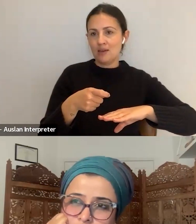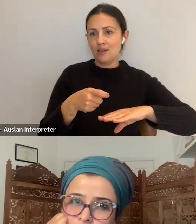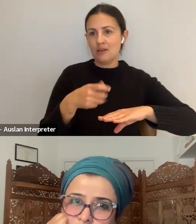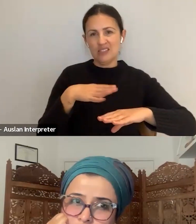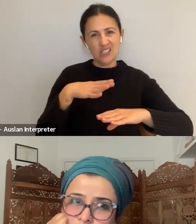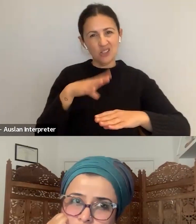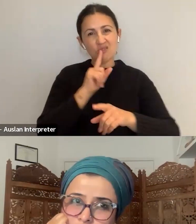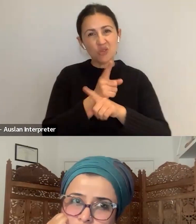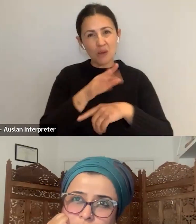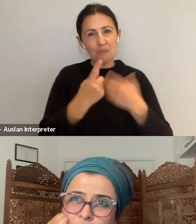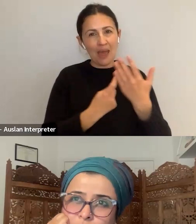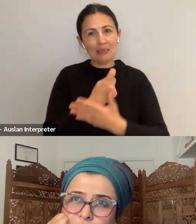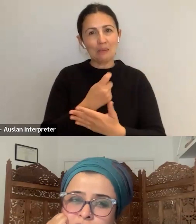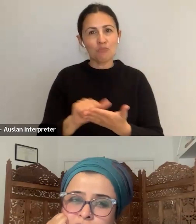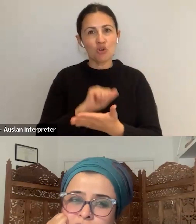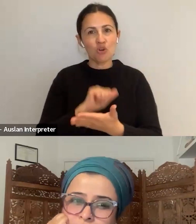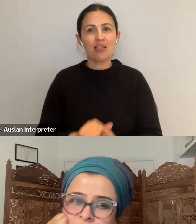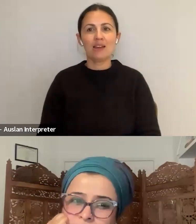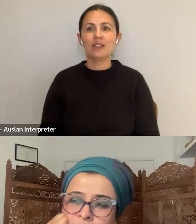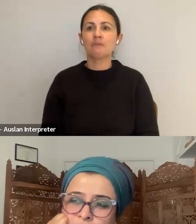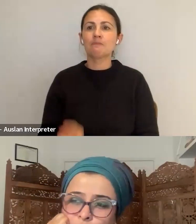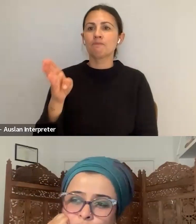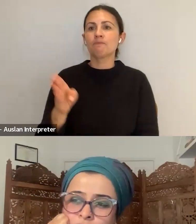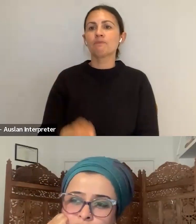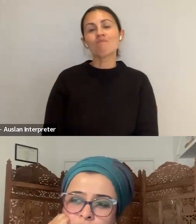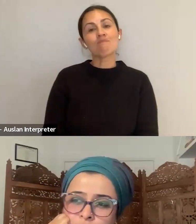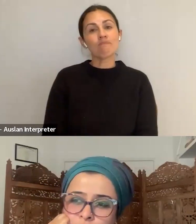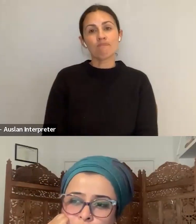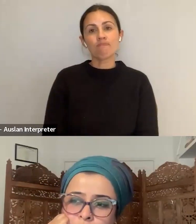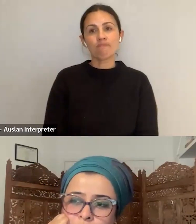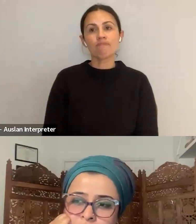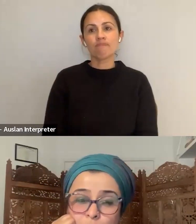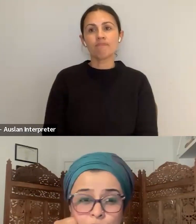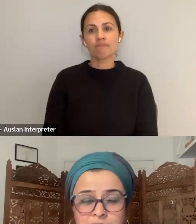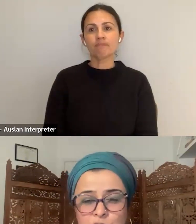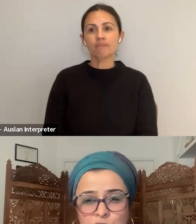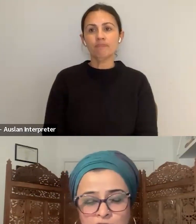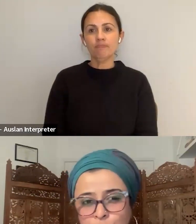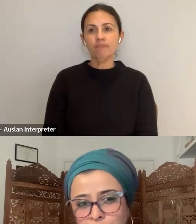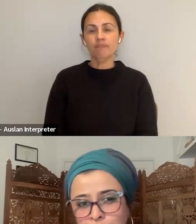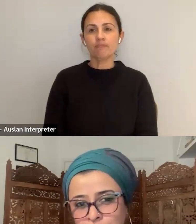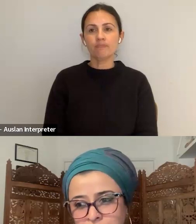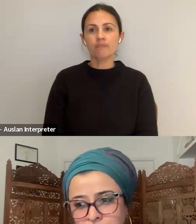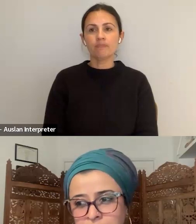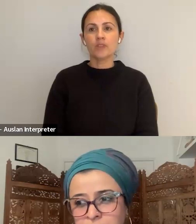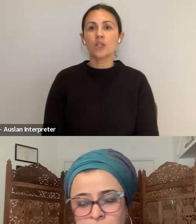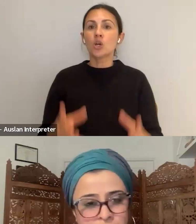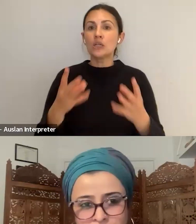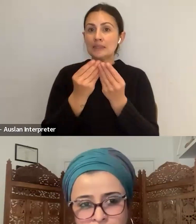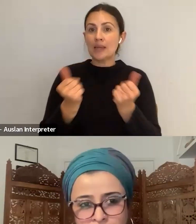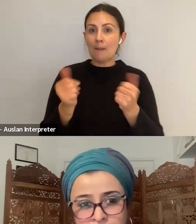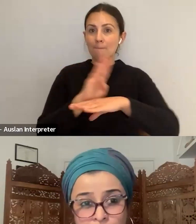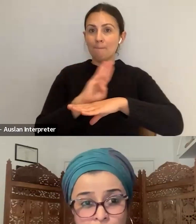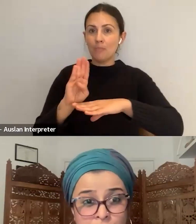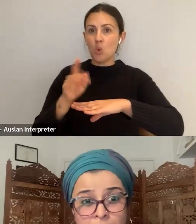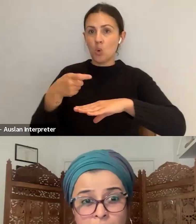it. It's all interrelated. I mean, when you have board members, when you have board members who are sitting on